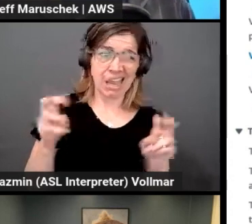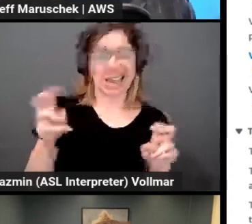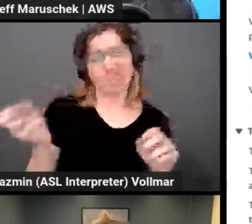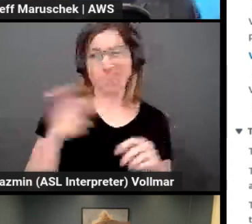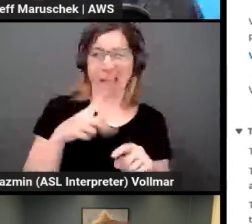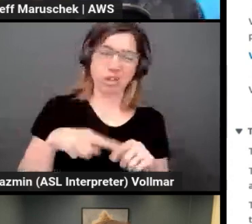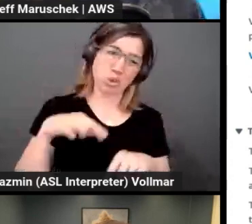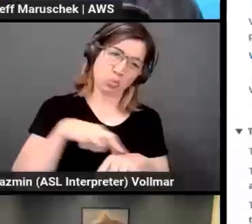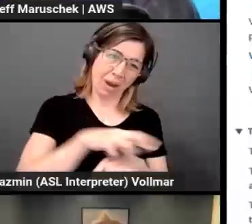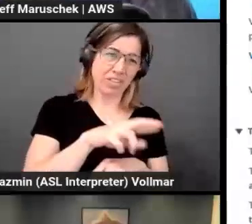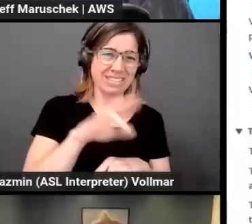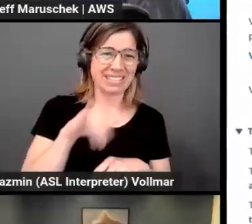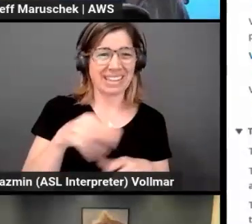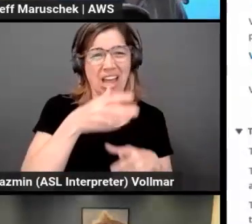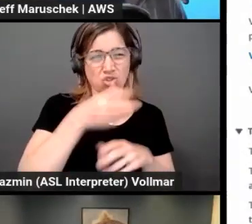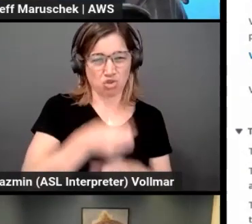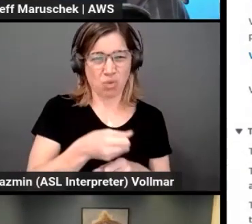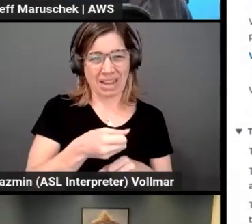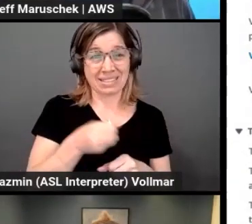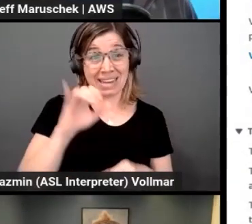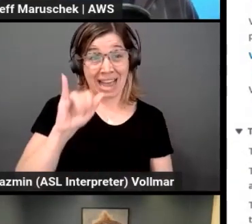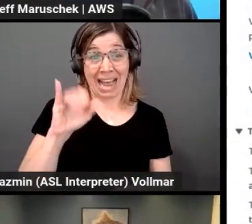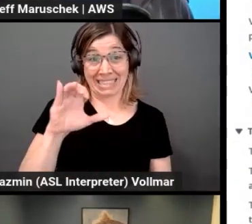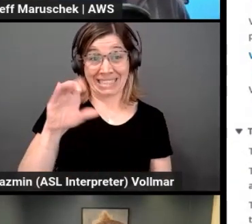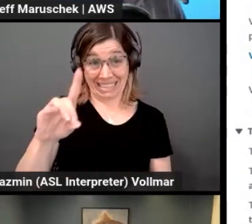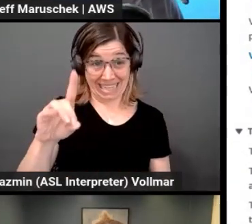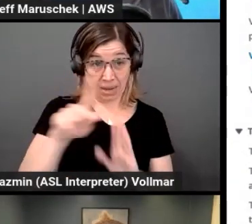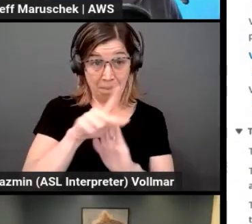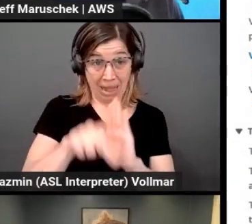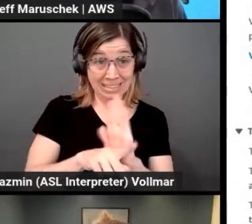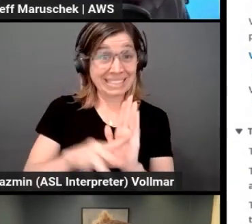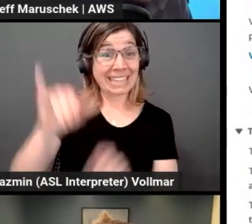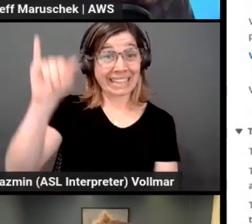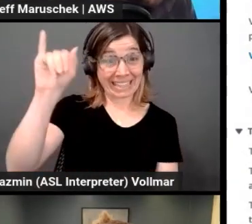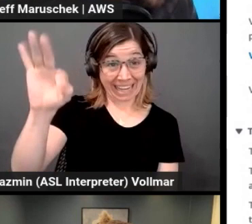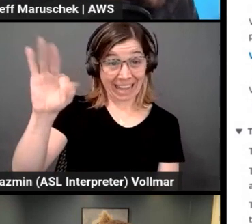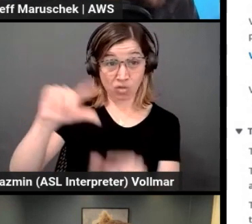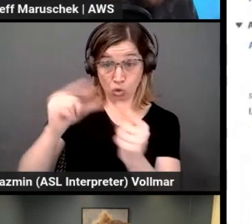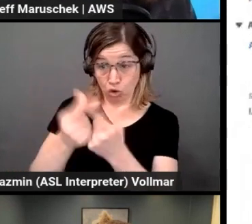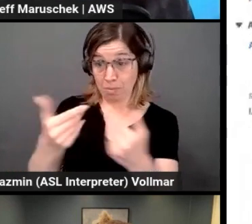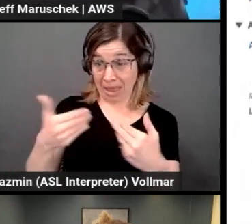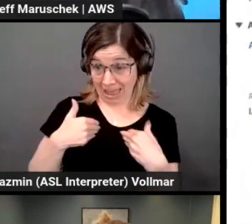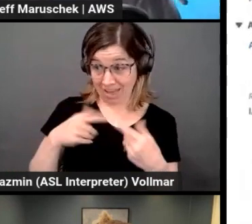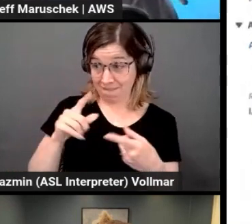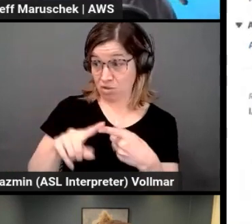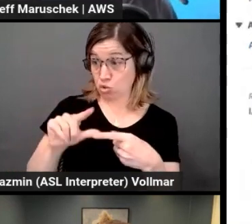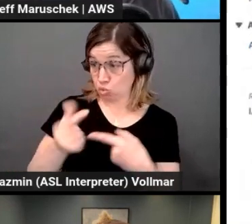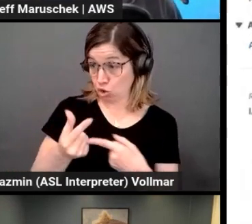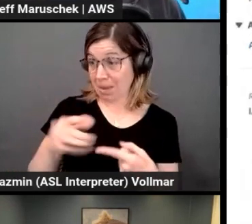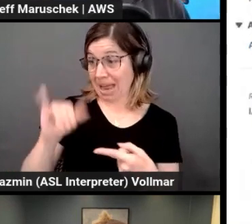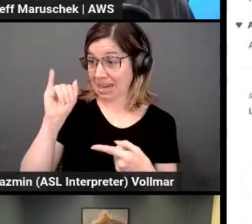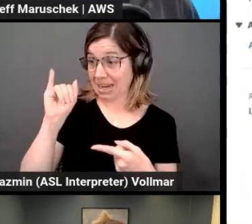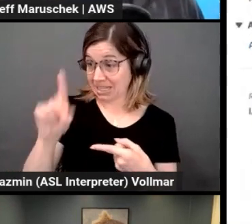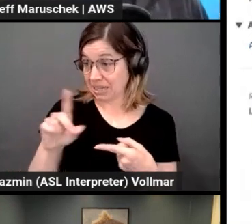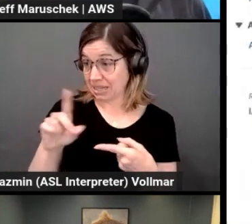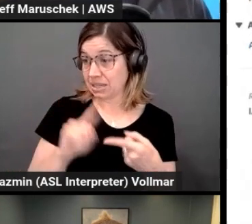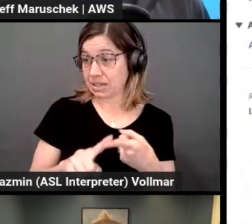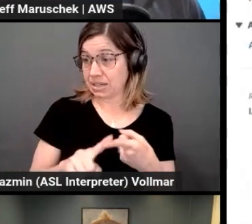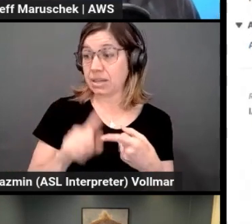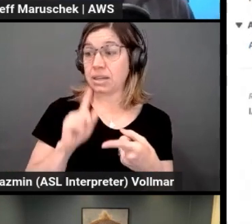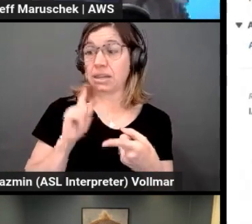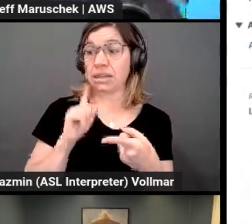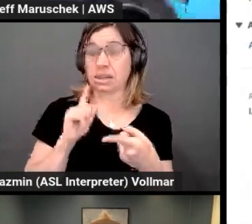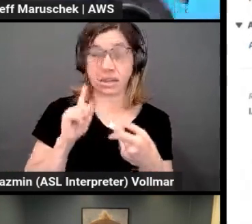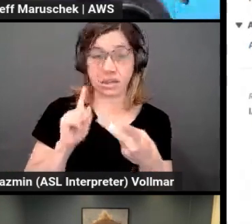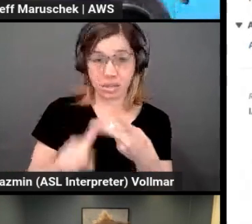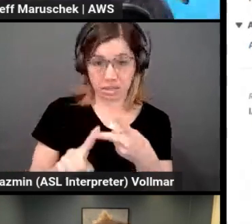trust provider, the IDC policy, if the group has the group ID, which is something that came from this group right here. So this HR